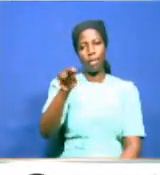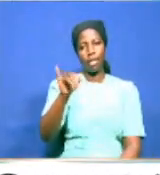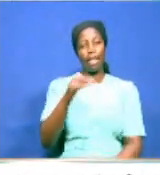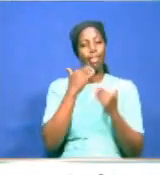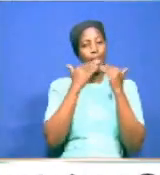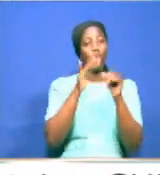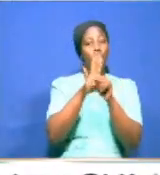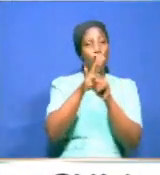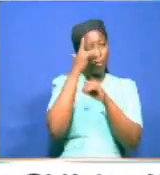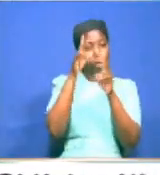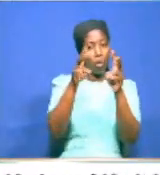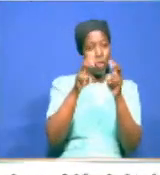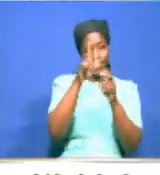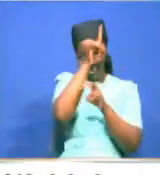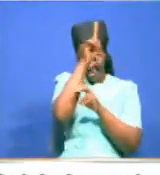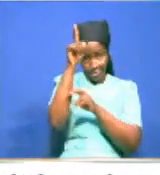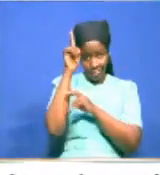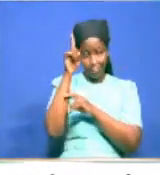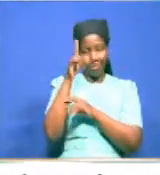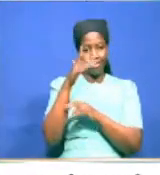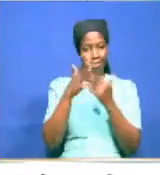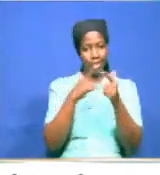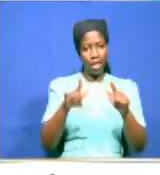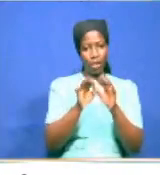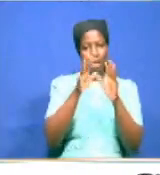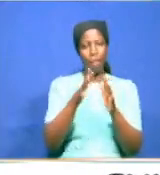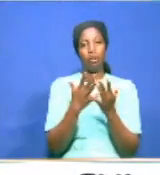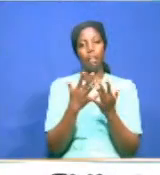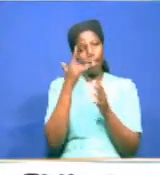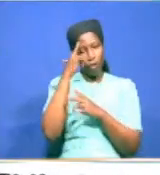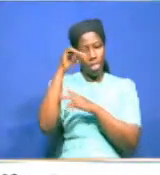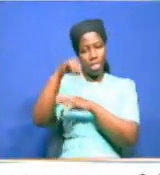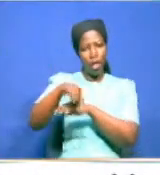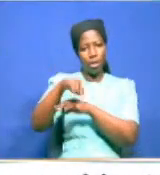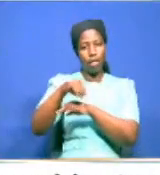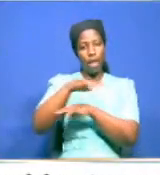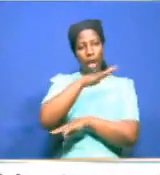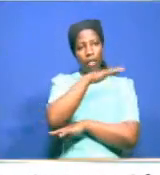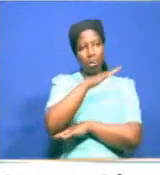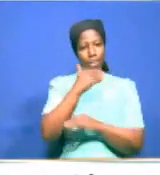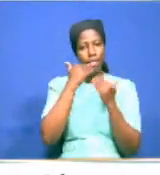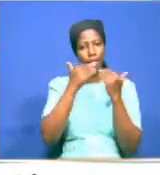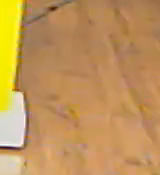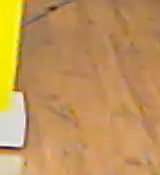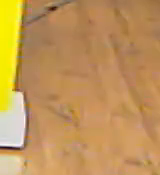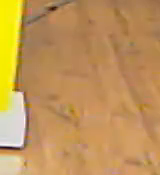much for watching. Lucy Mwaura has been our sign language interpreter for this afternoon. Thank you.